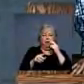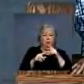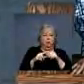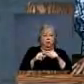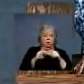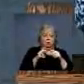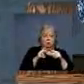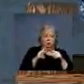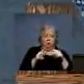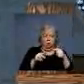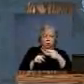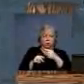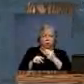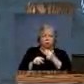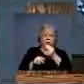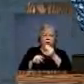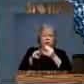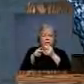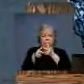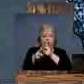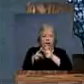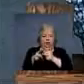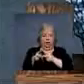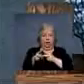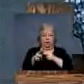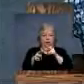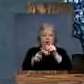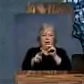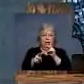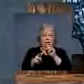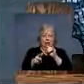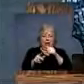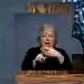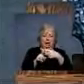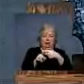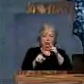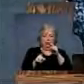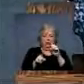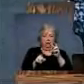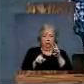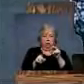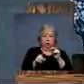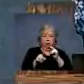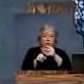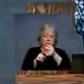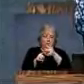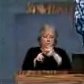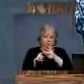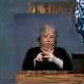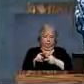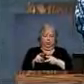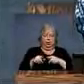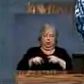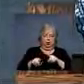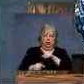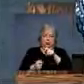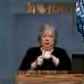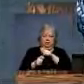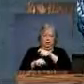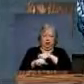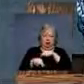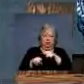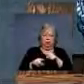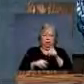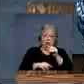northbound Bowman, beginning at the intersection of Canis and Bowman today during certain periods of the day. A city